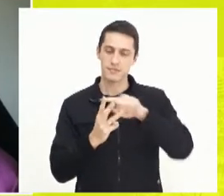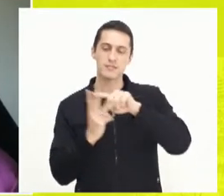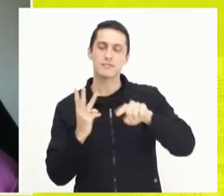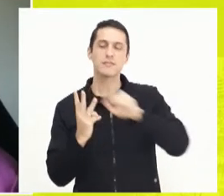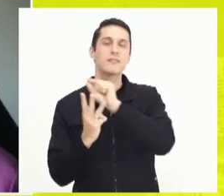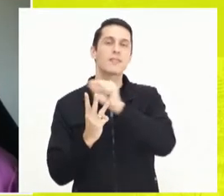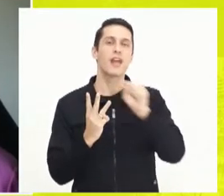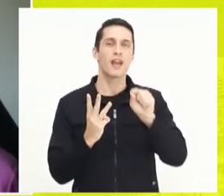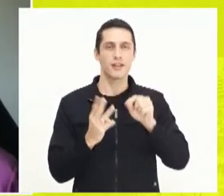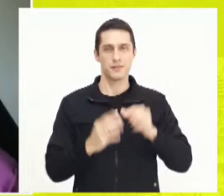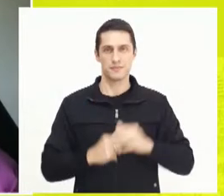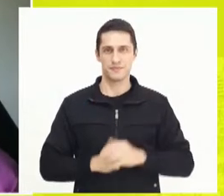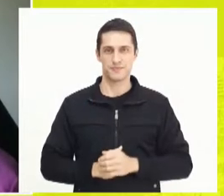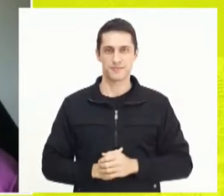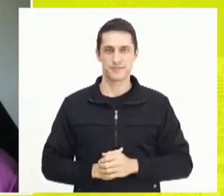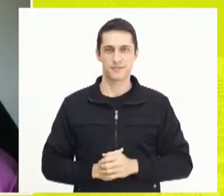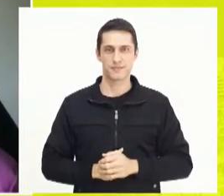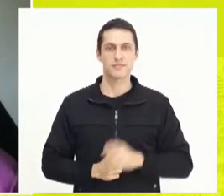cross-disciplinary